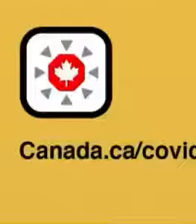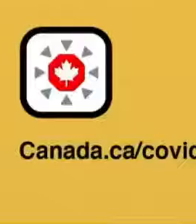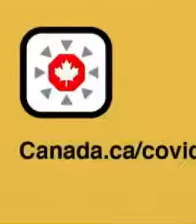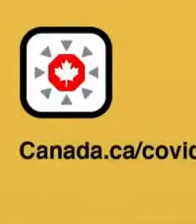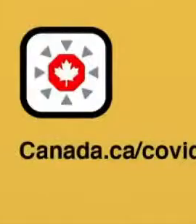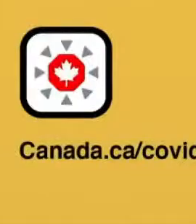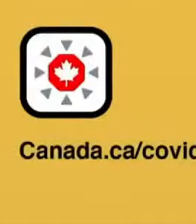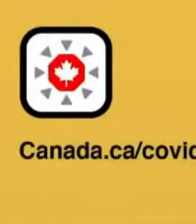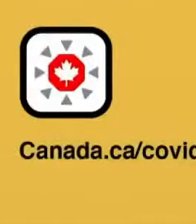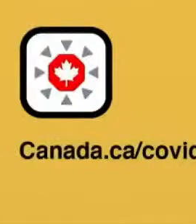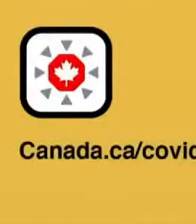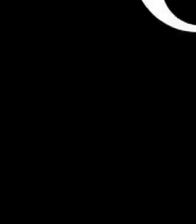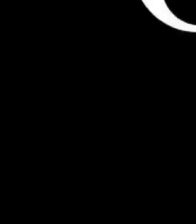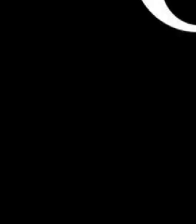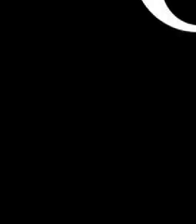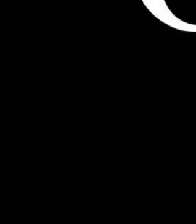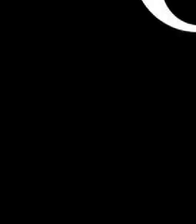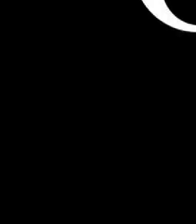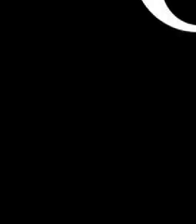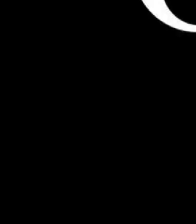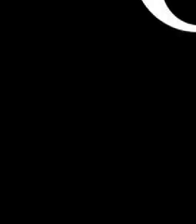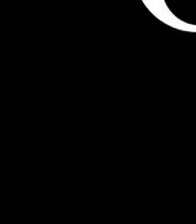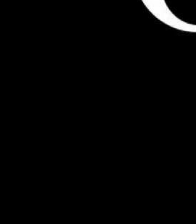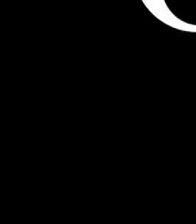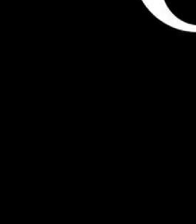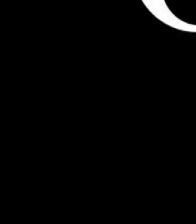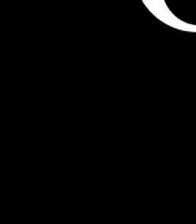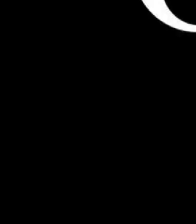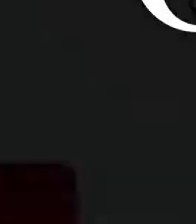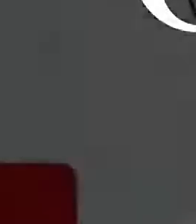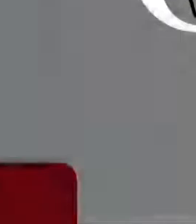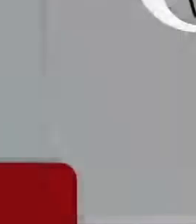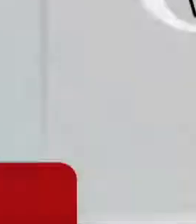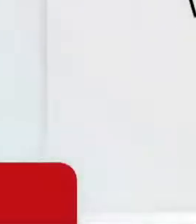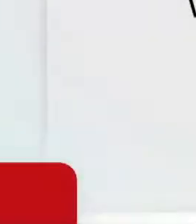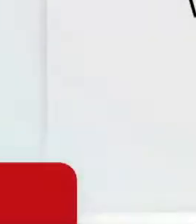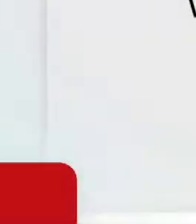call. Help break the chain of infection. A message from the Government of Canada.